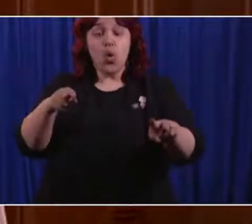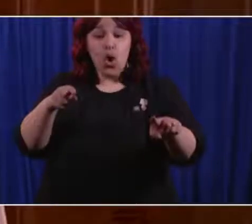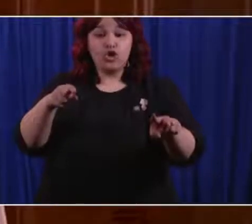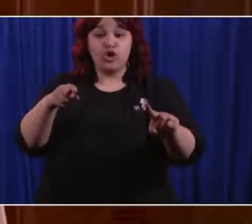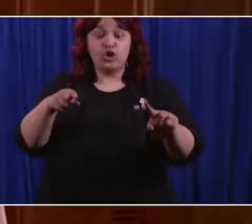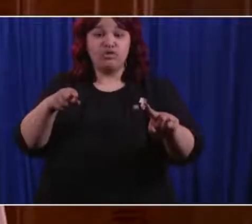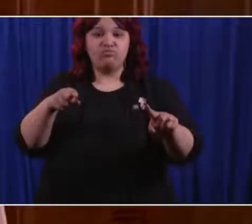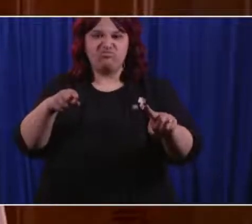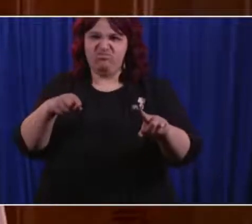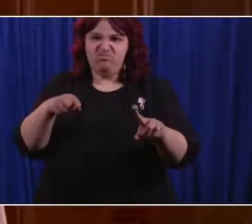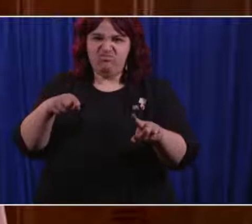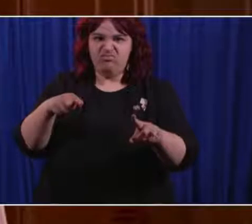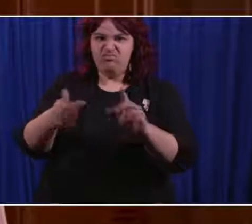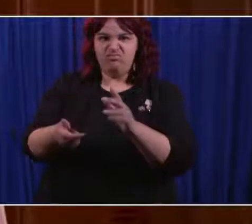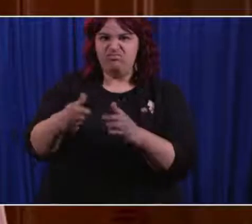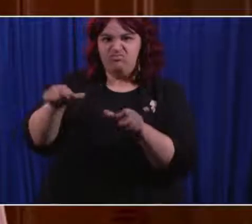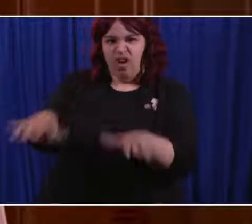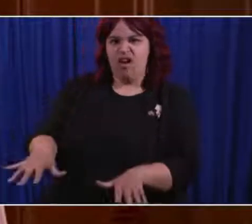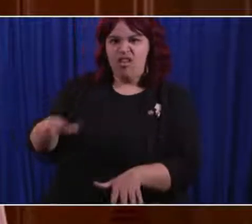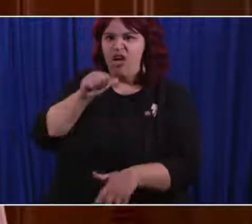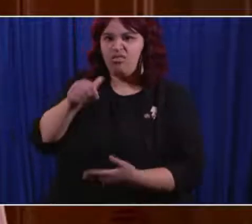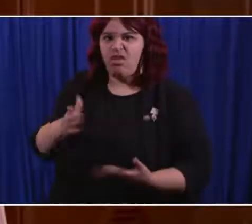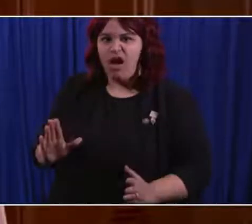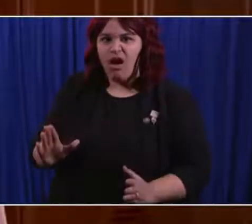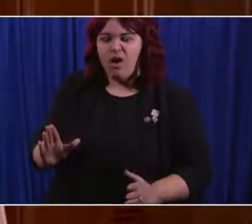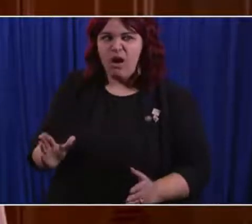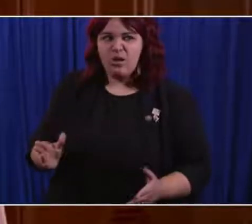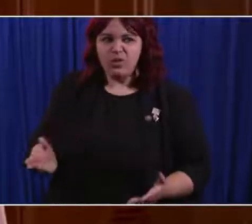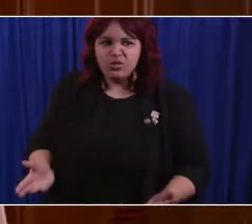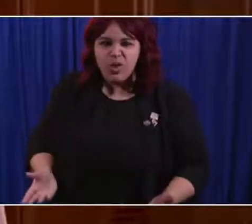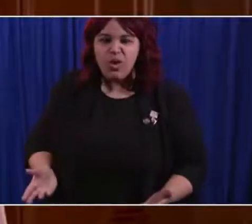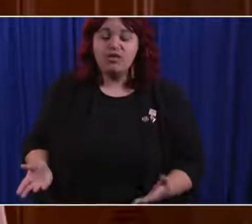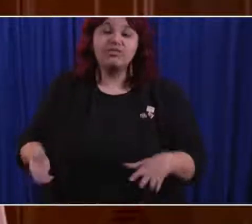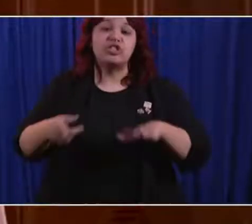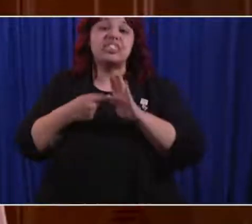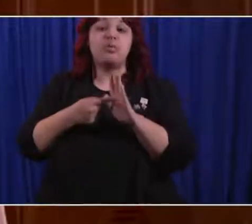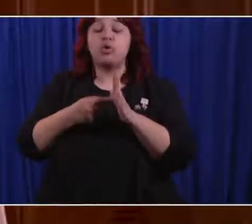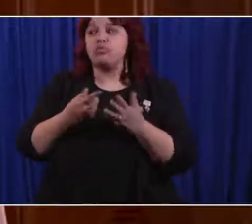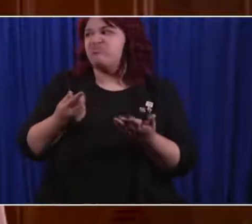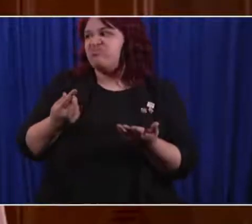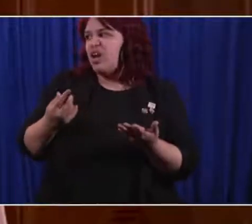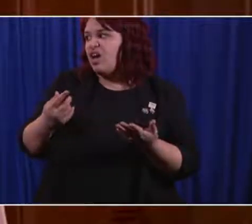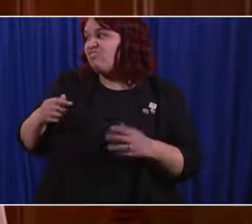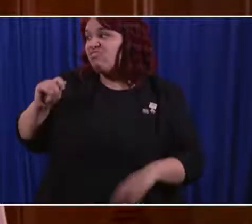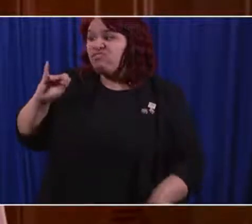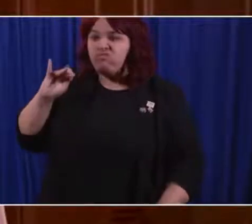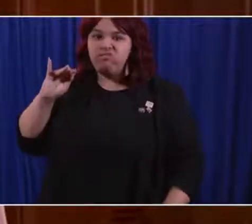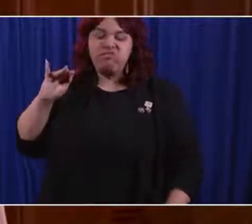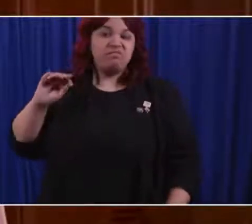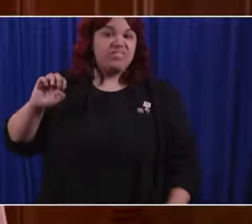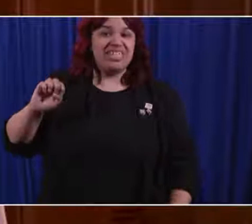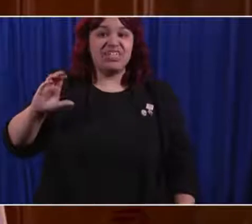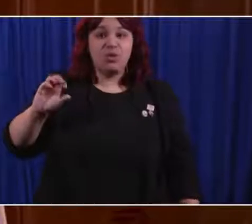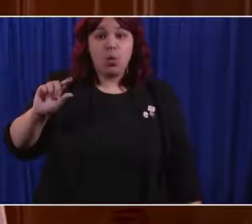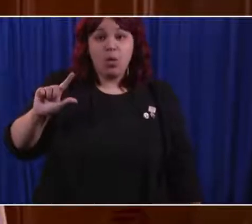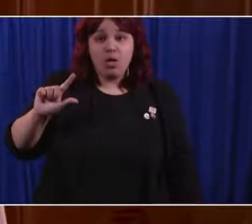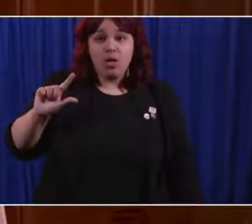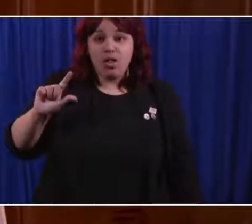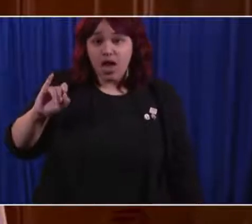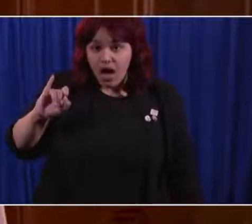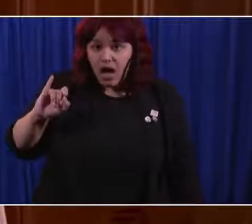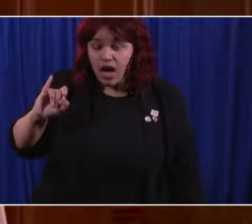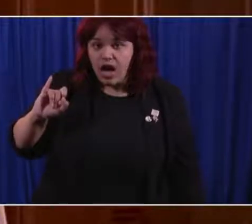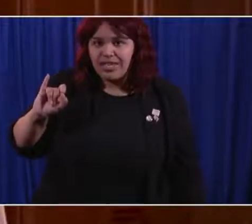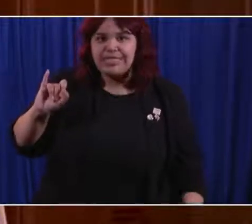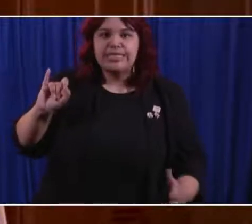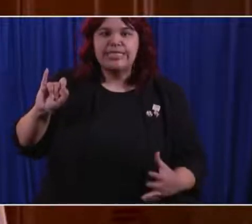where there's a E. coli breakout and it's traced back to a supplier in regard